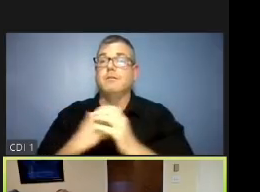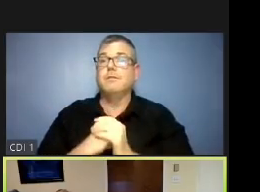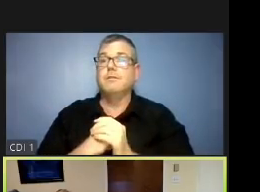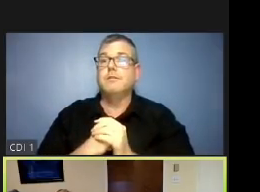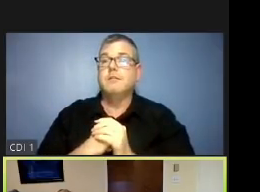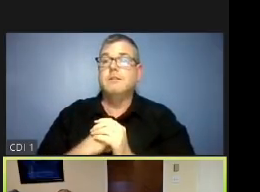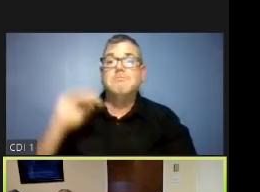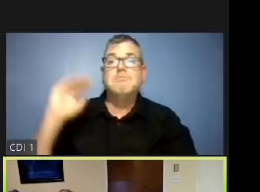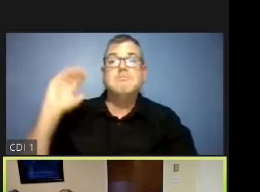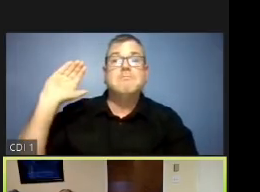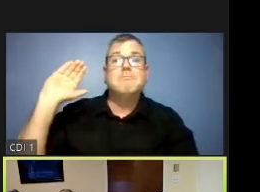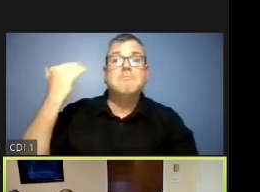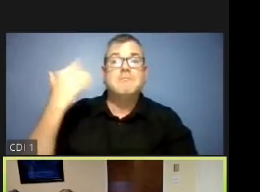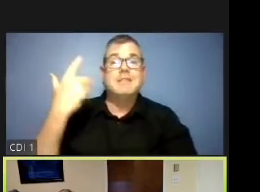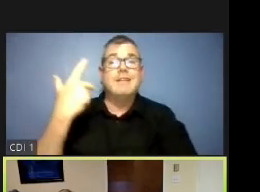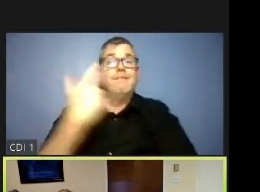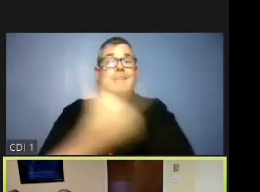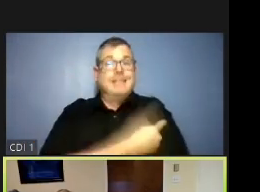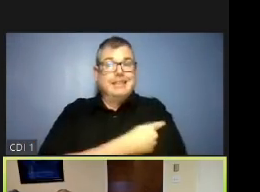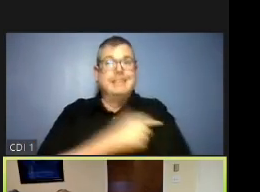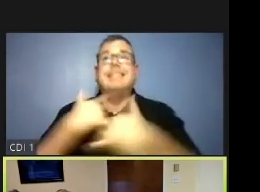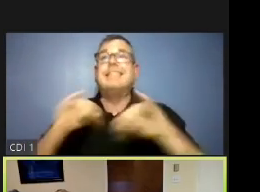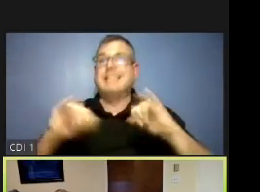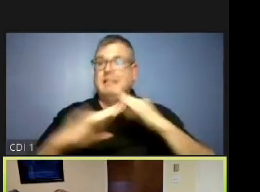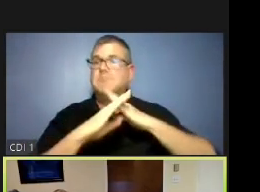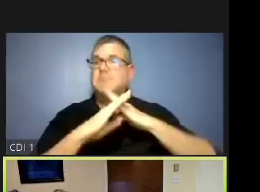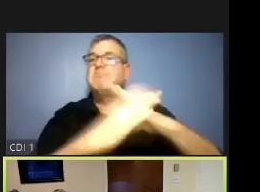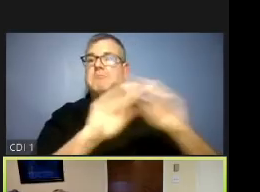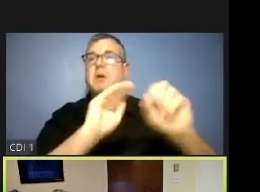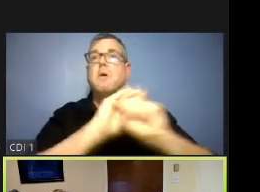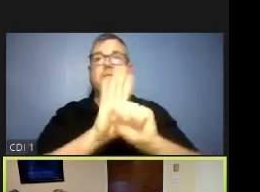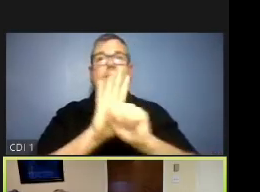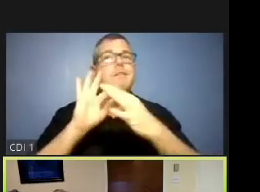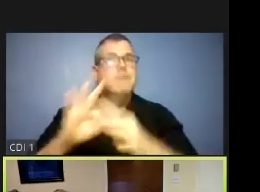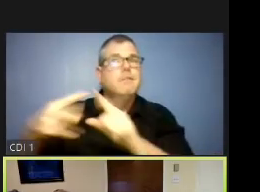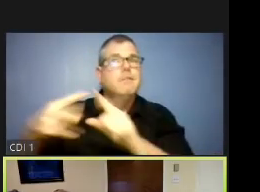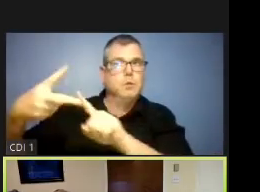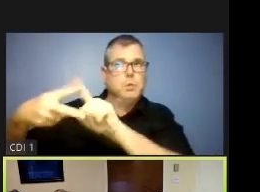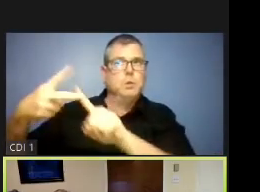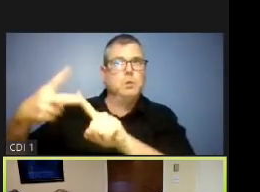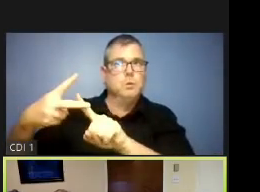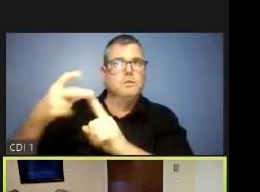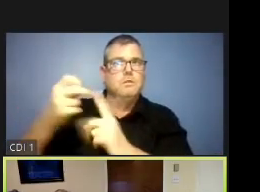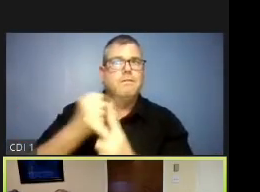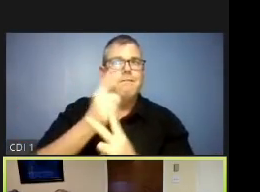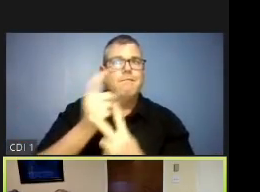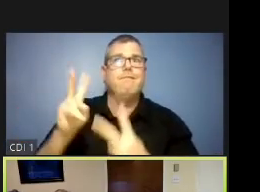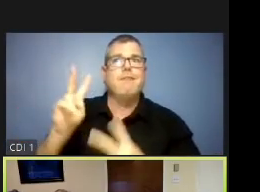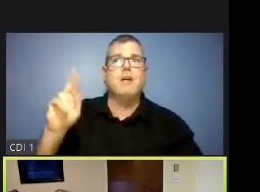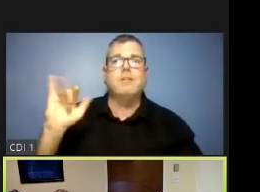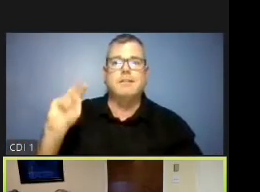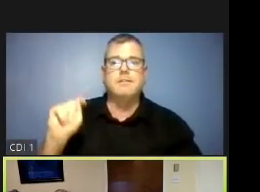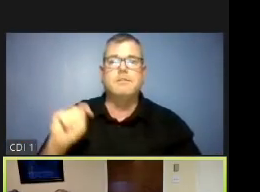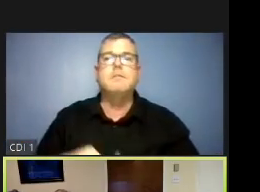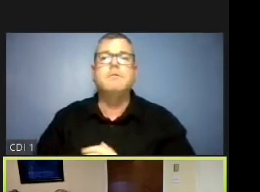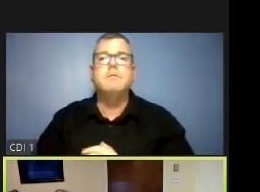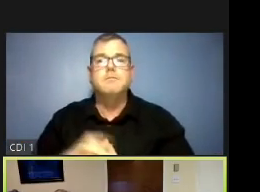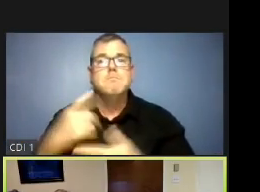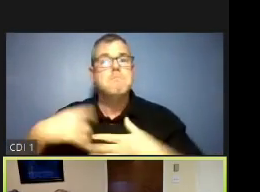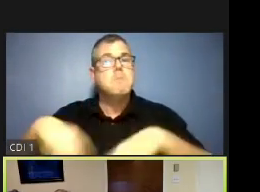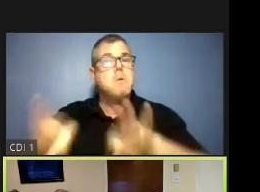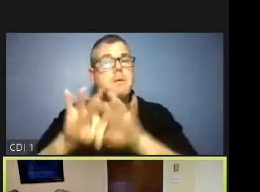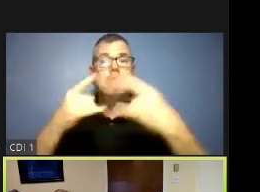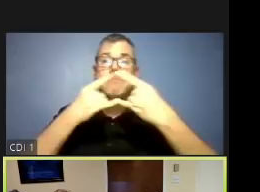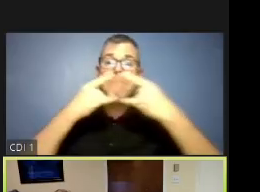these variants. Vaccination, along with masking and social distancing, will slow the spread of the virus. And these measures will help